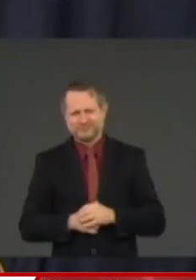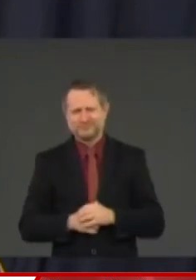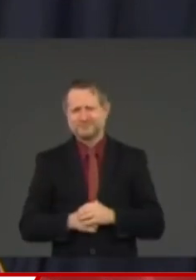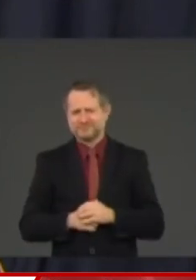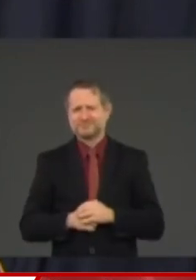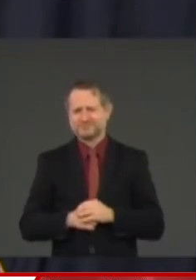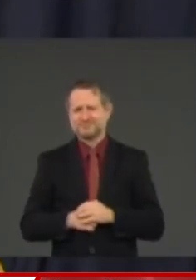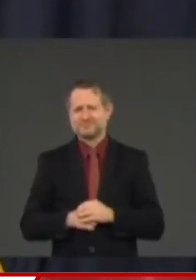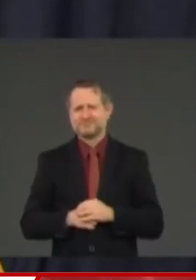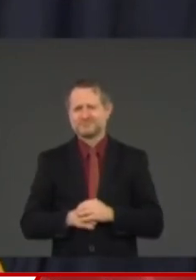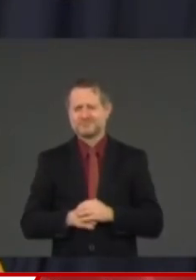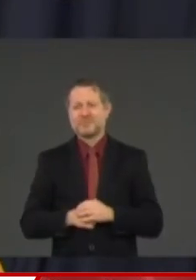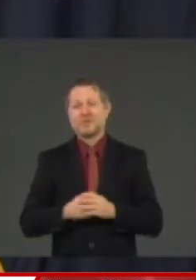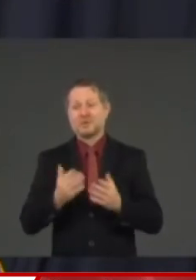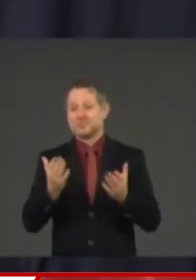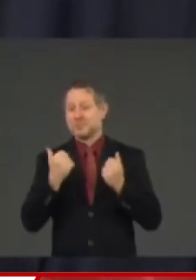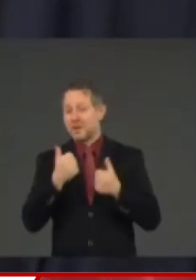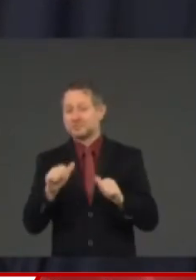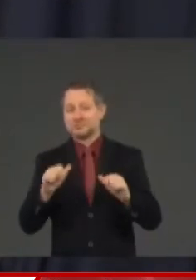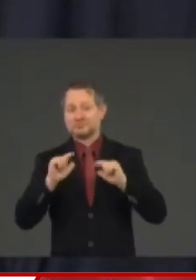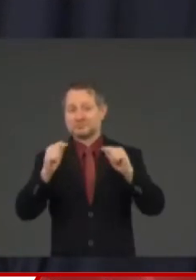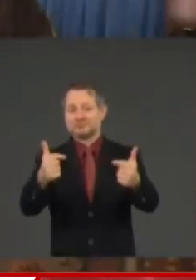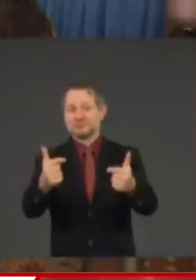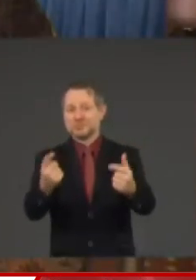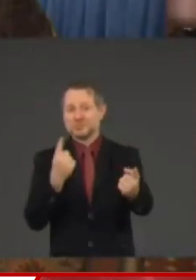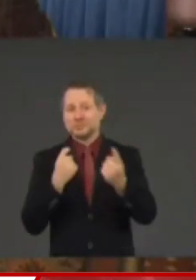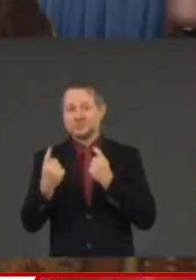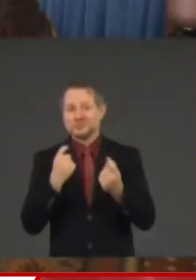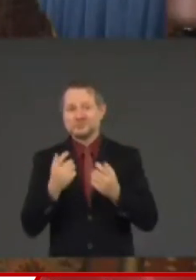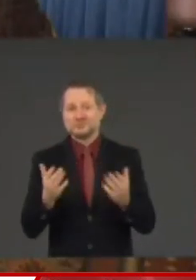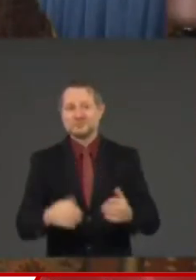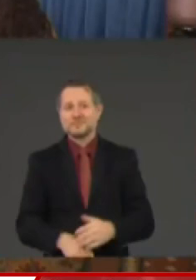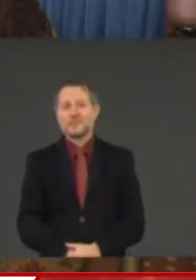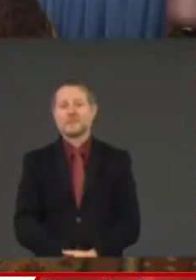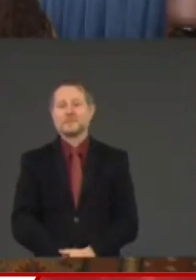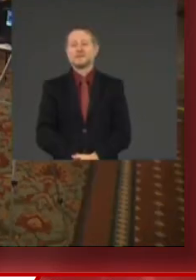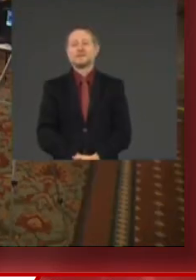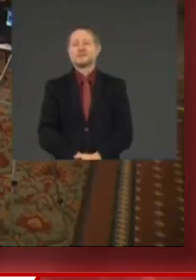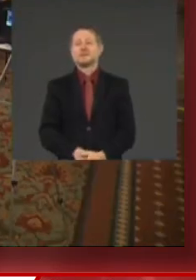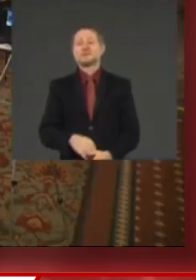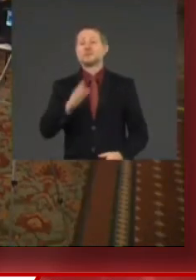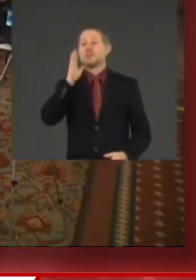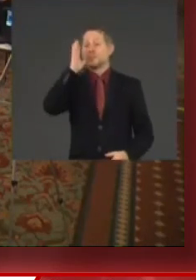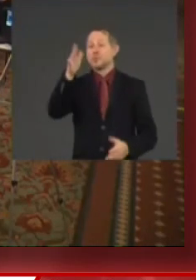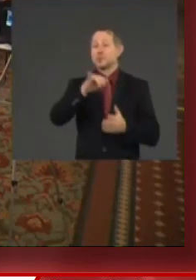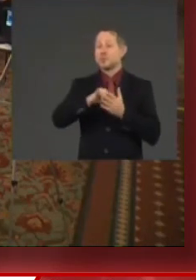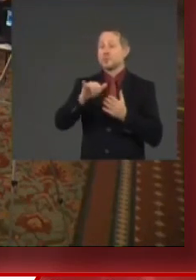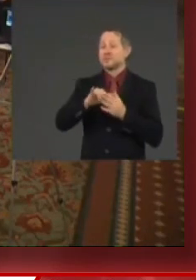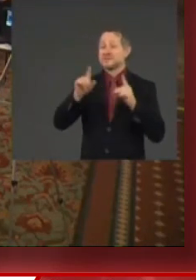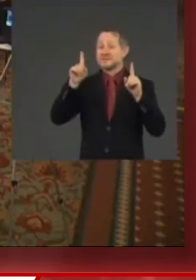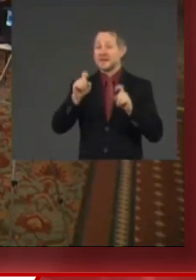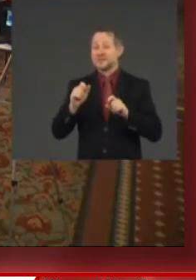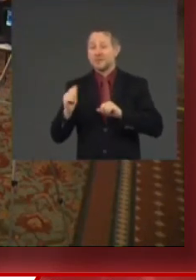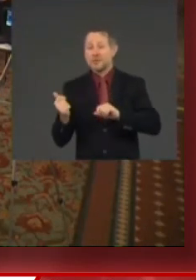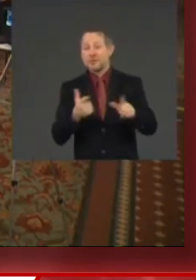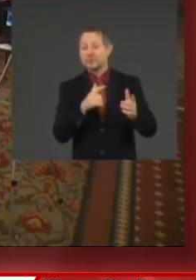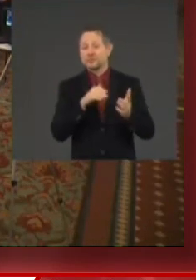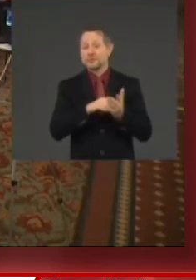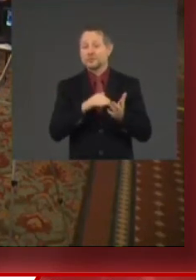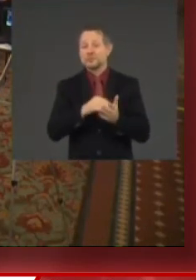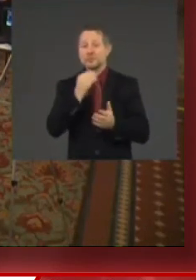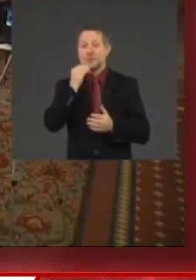And with that, we'll take any questions that you might have. Governor, will New York? All right, New York State Governor Andrew Cuomo holding his